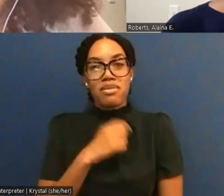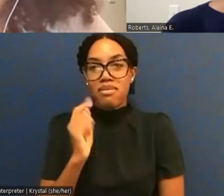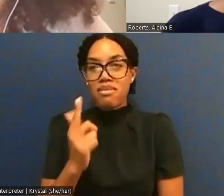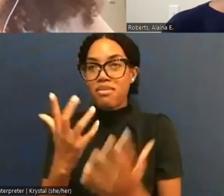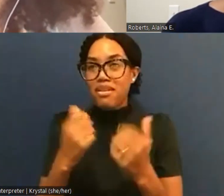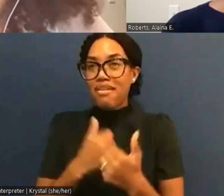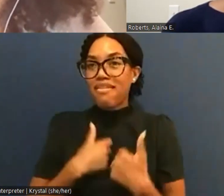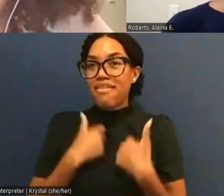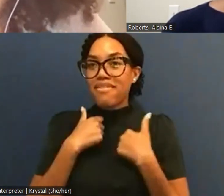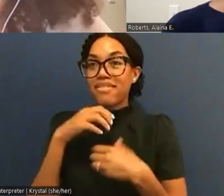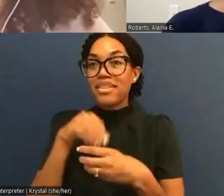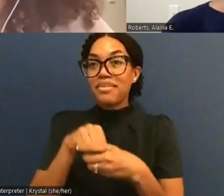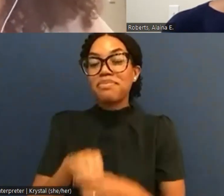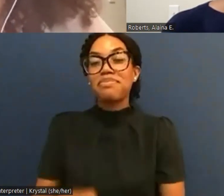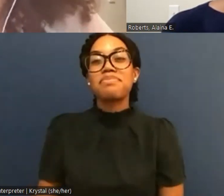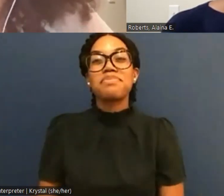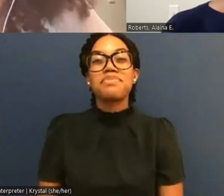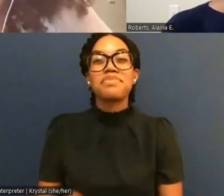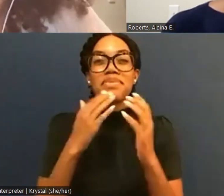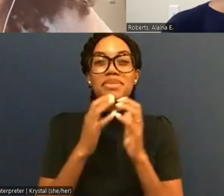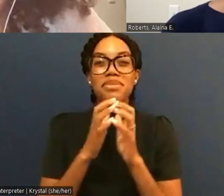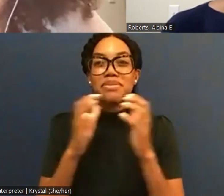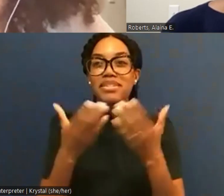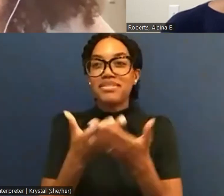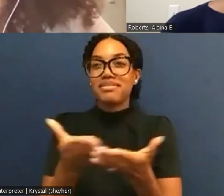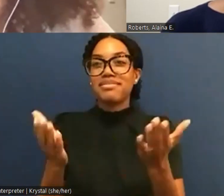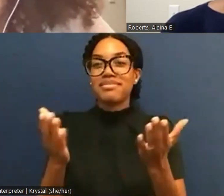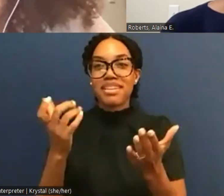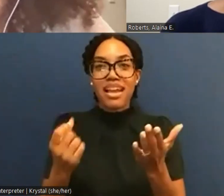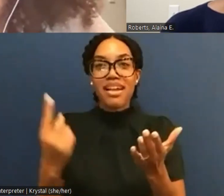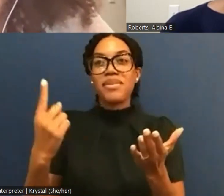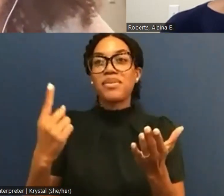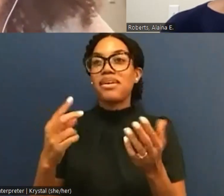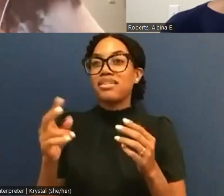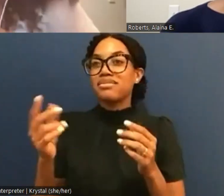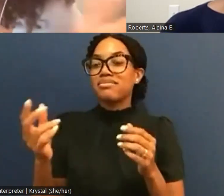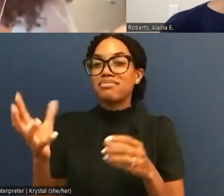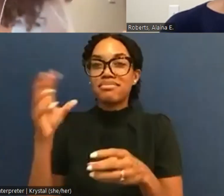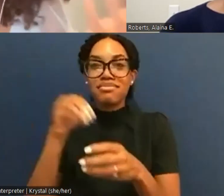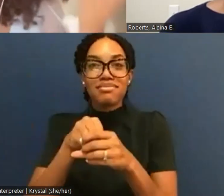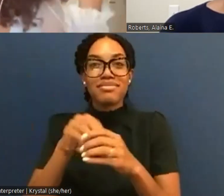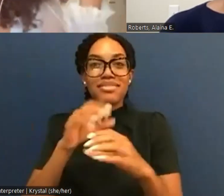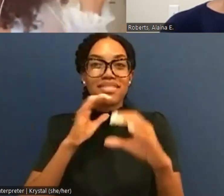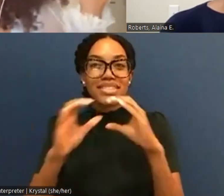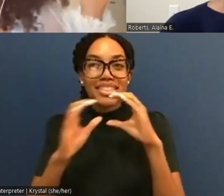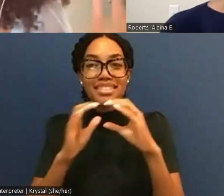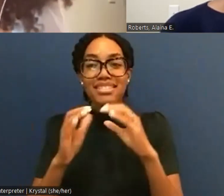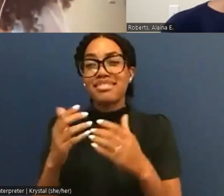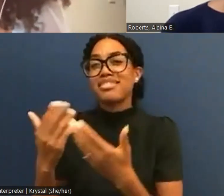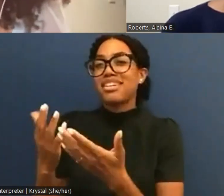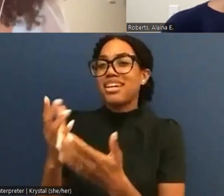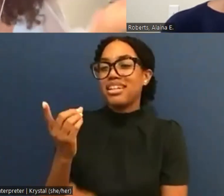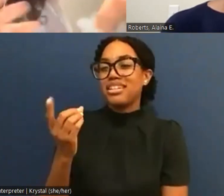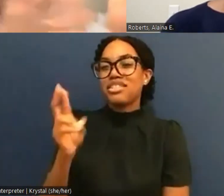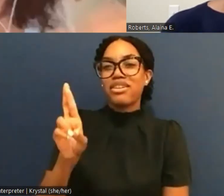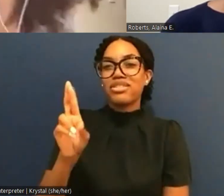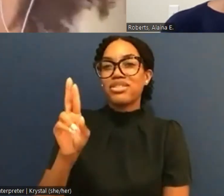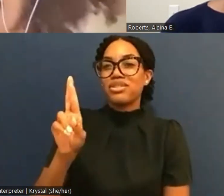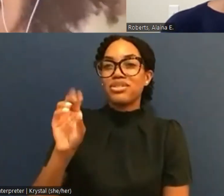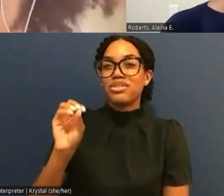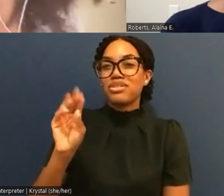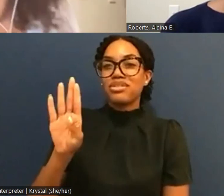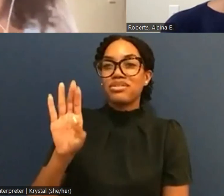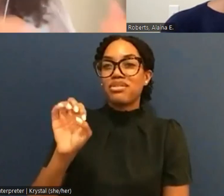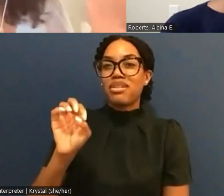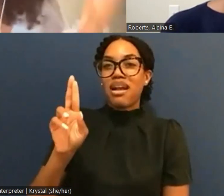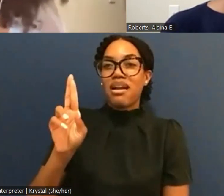so thank you all to everyone who has been tuning in for this conversation. Dr. Roberts, I've learned so much, both from